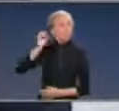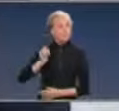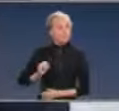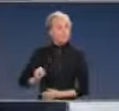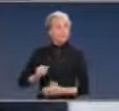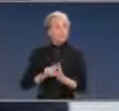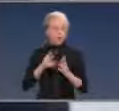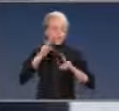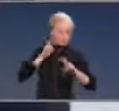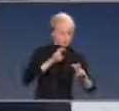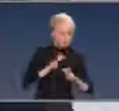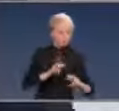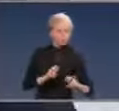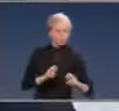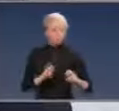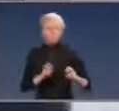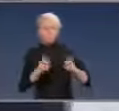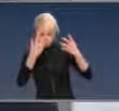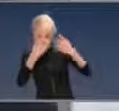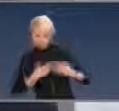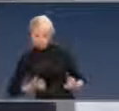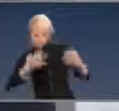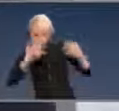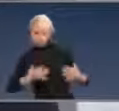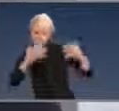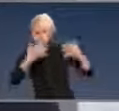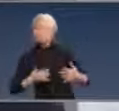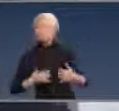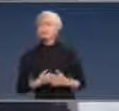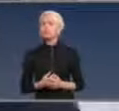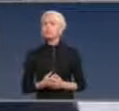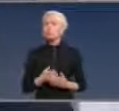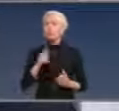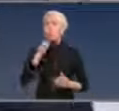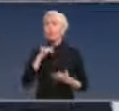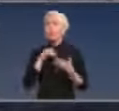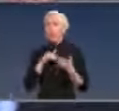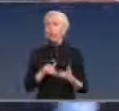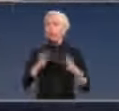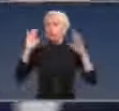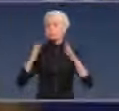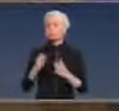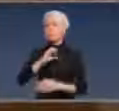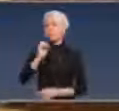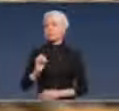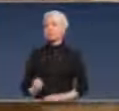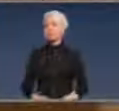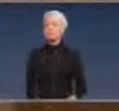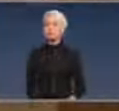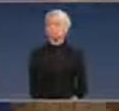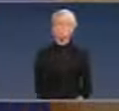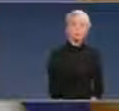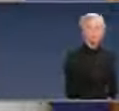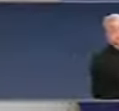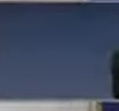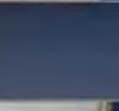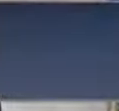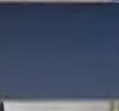and identify it. And they're the figures that I've referred to. So with that, I'll pass you on to Professor Kelly. Thank you. Thank you, Prime Minister.